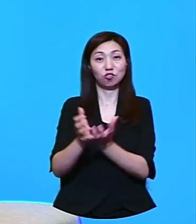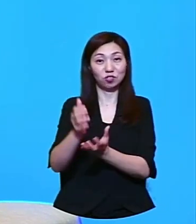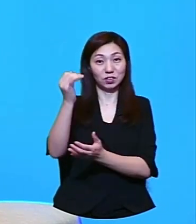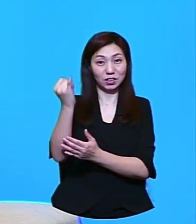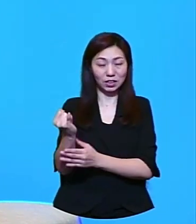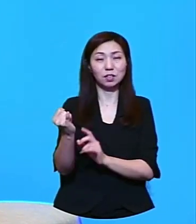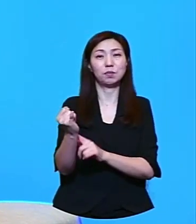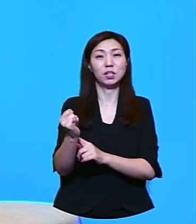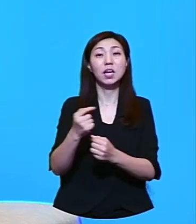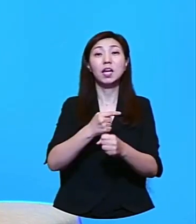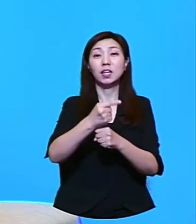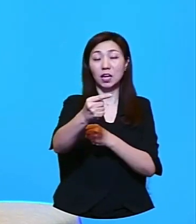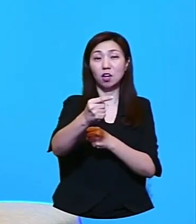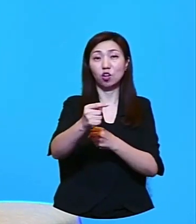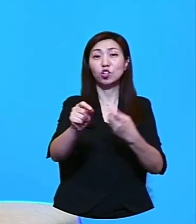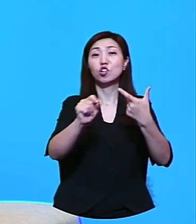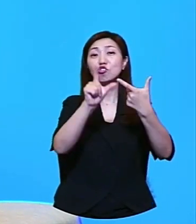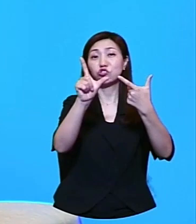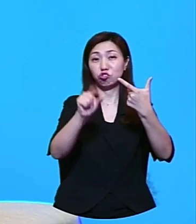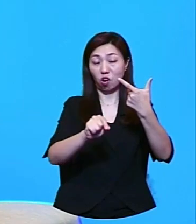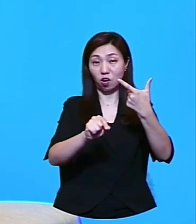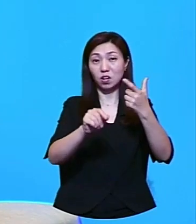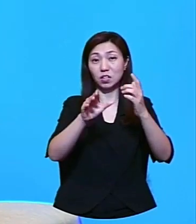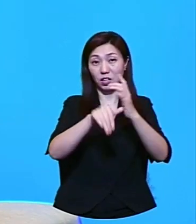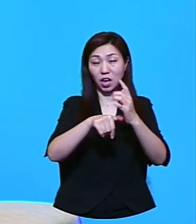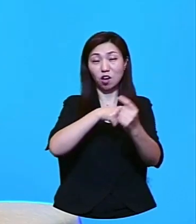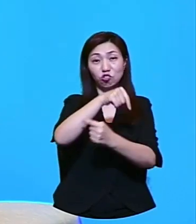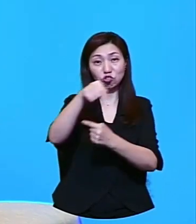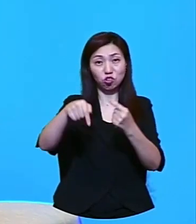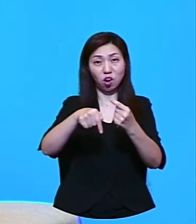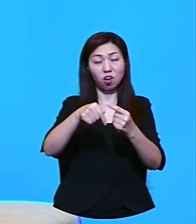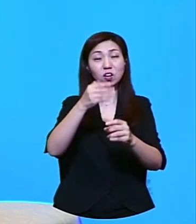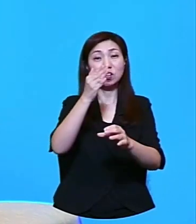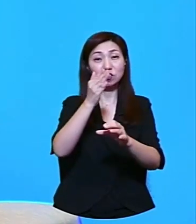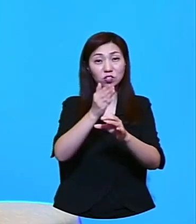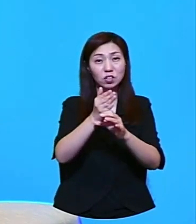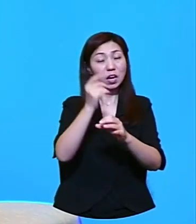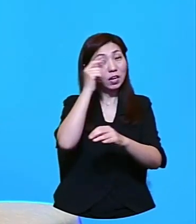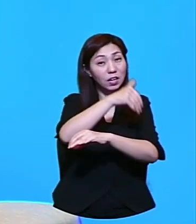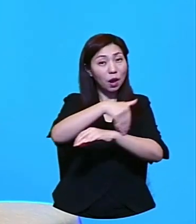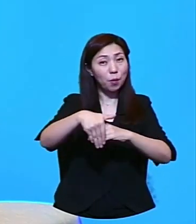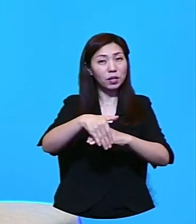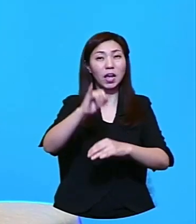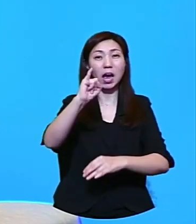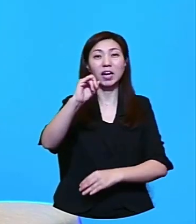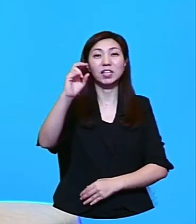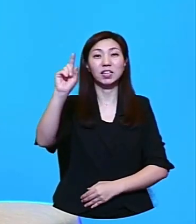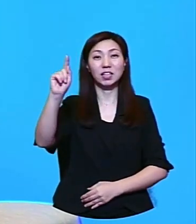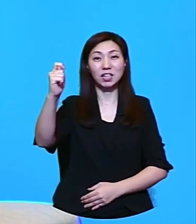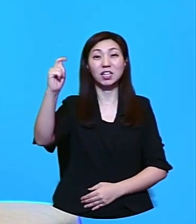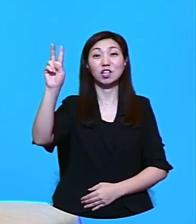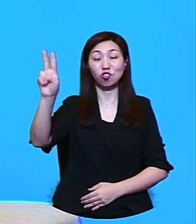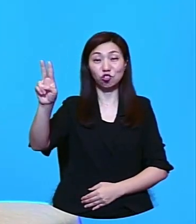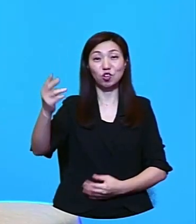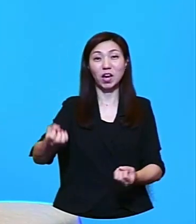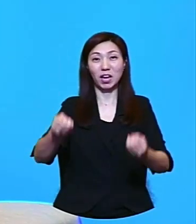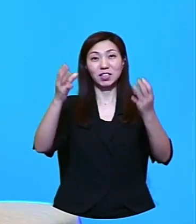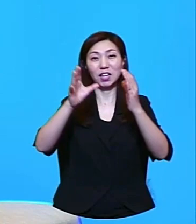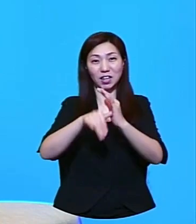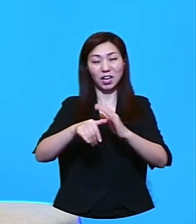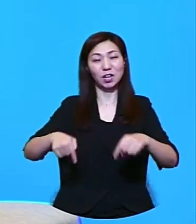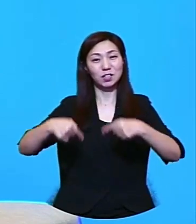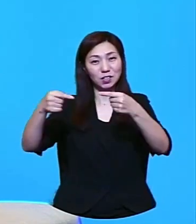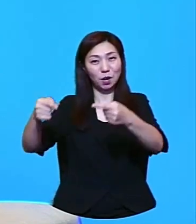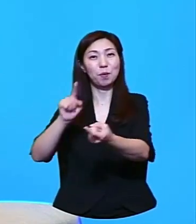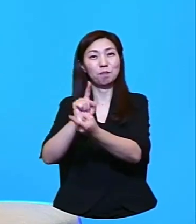June. And we would like to participate in person, but let's see how it develops. And thank you very much. And I